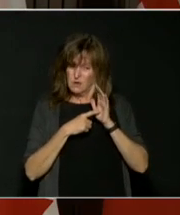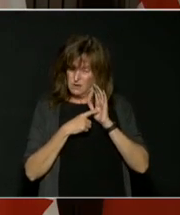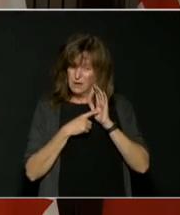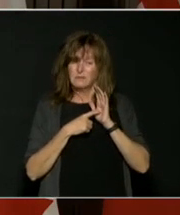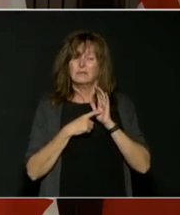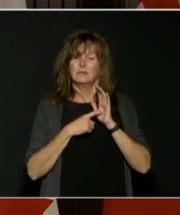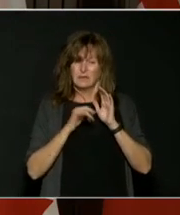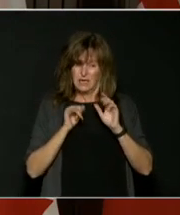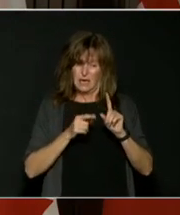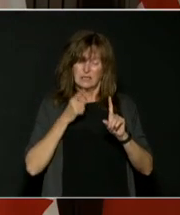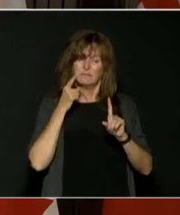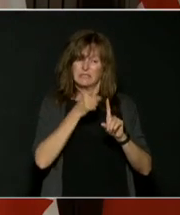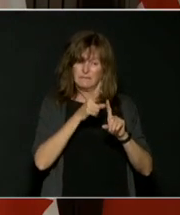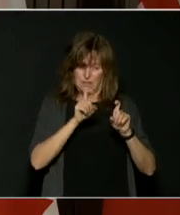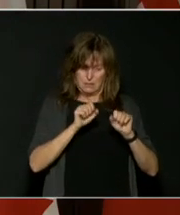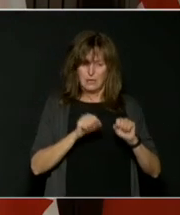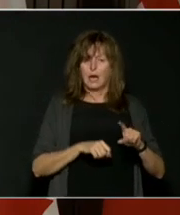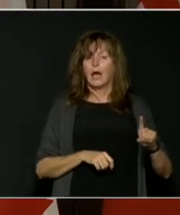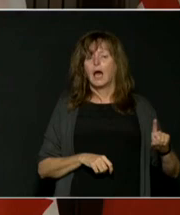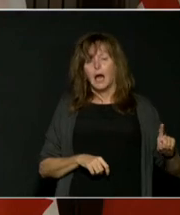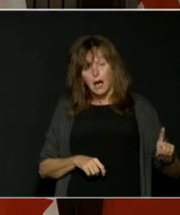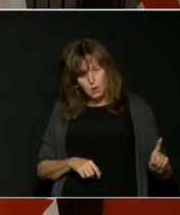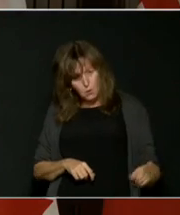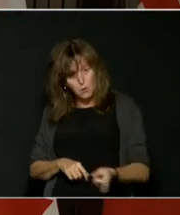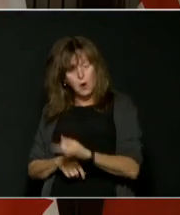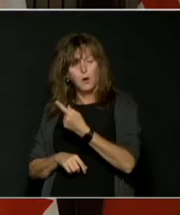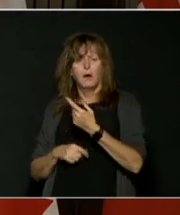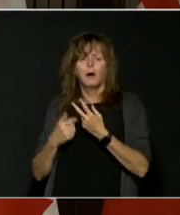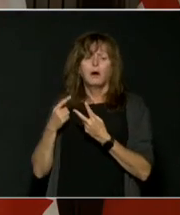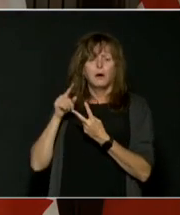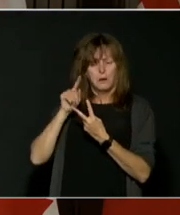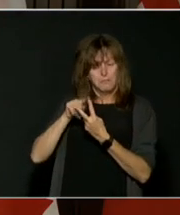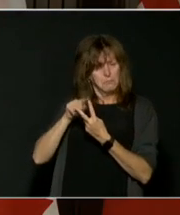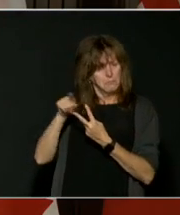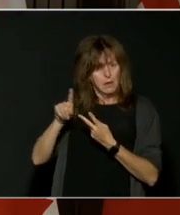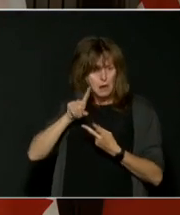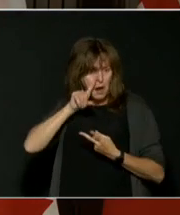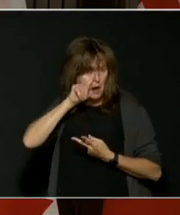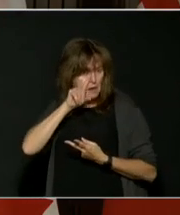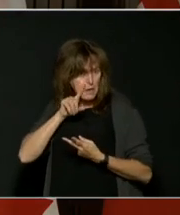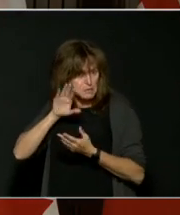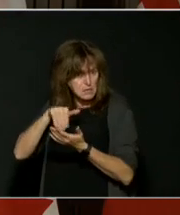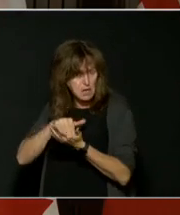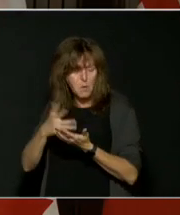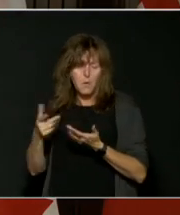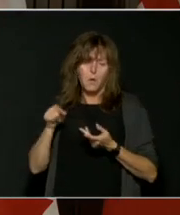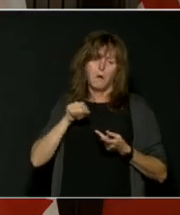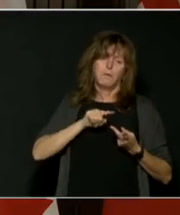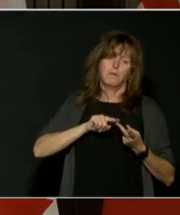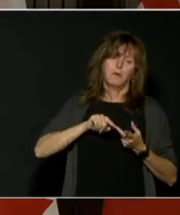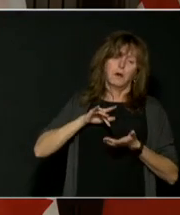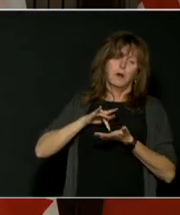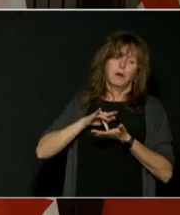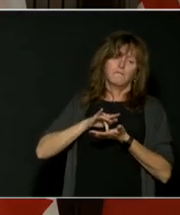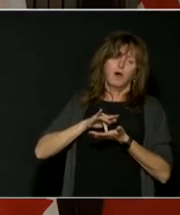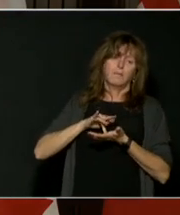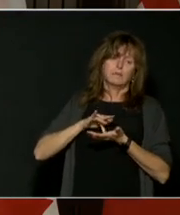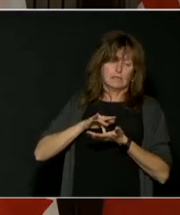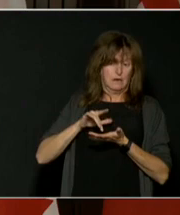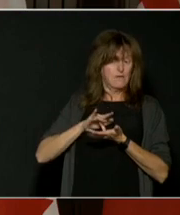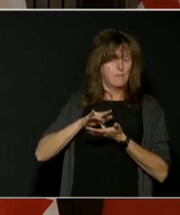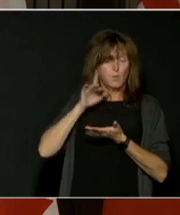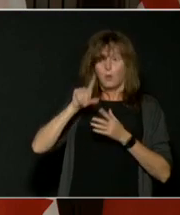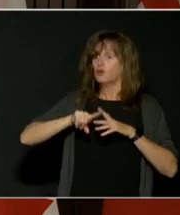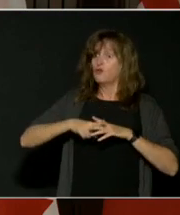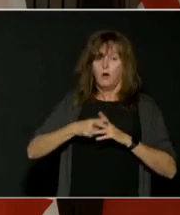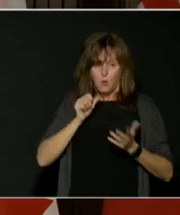to an assessment center or can go to a pharmacy at this point. Well, the pharmacies don't start till tomorrow, and that's being expanded, but they can go